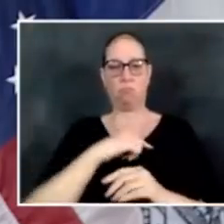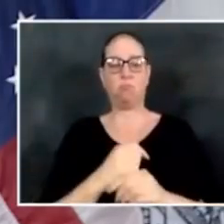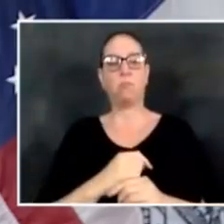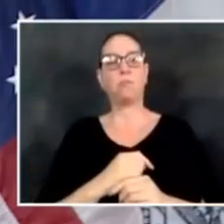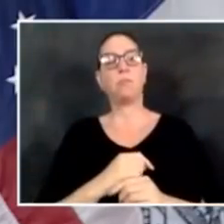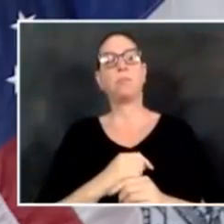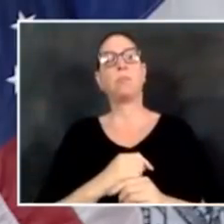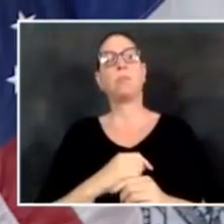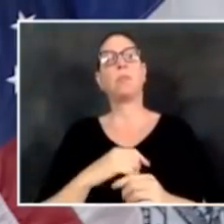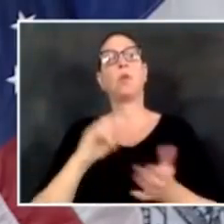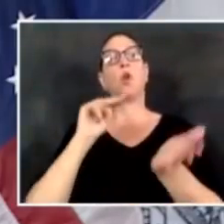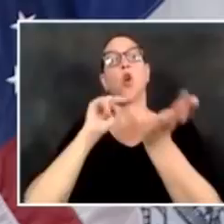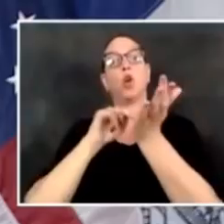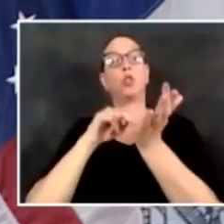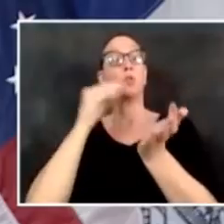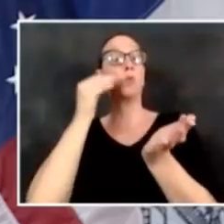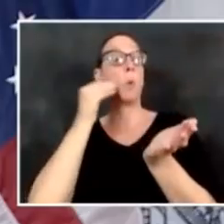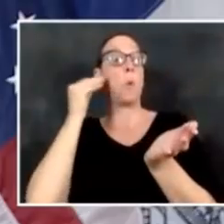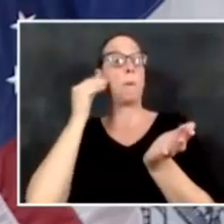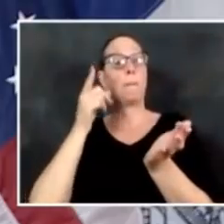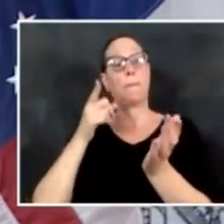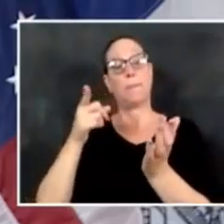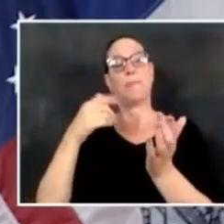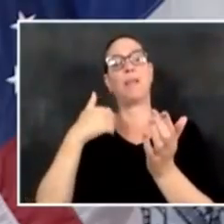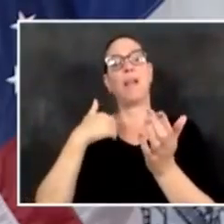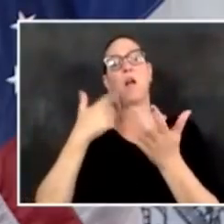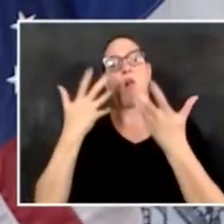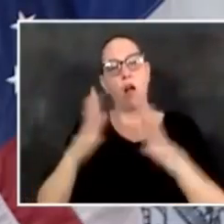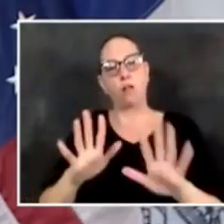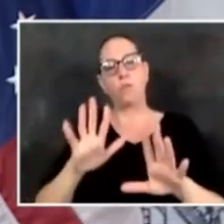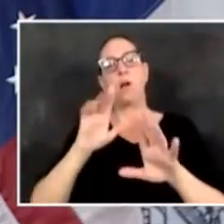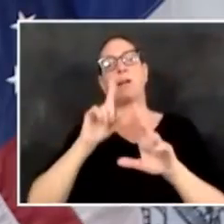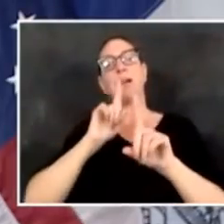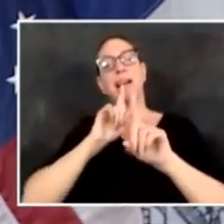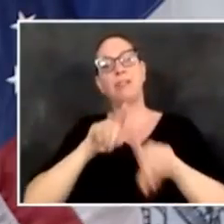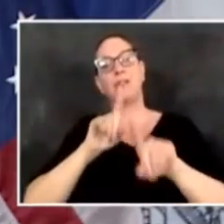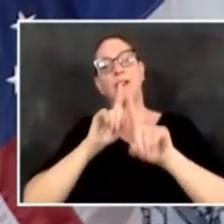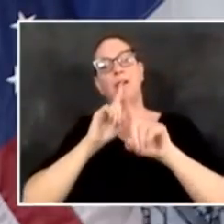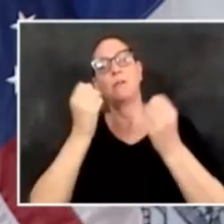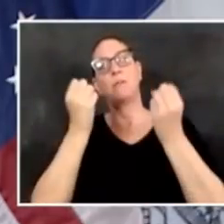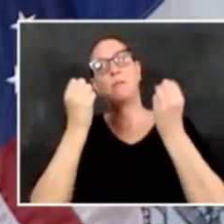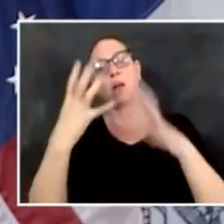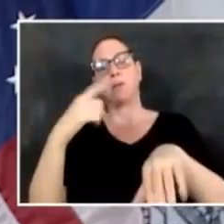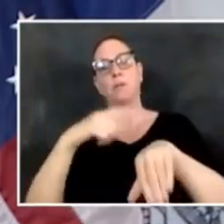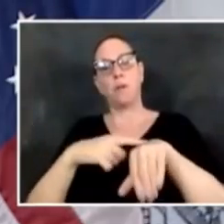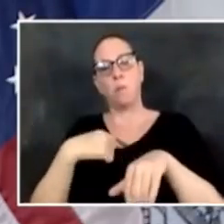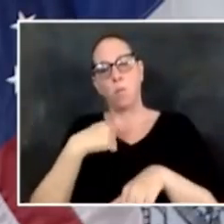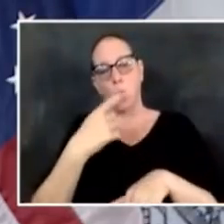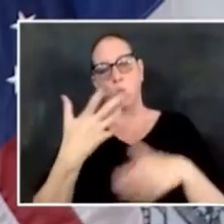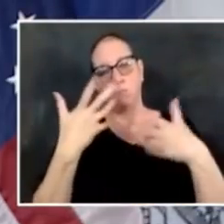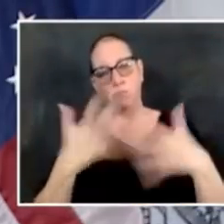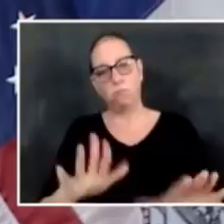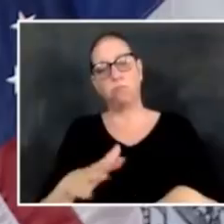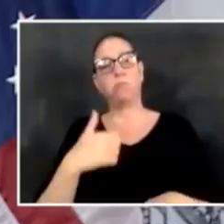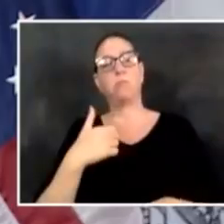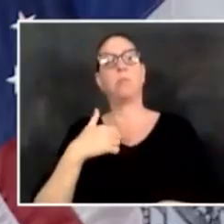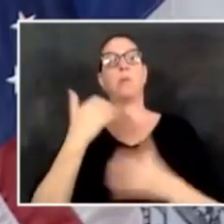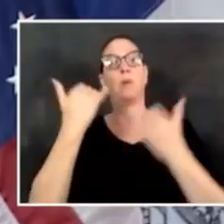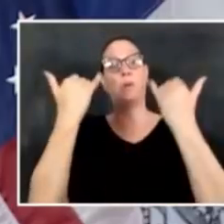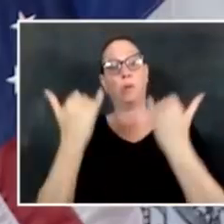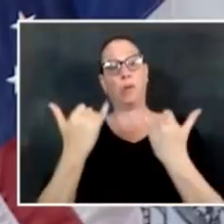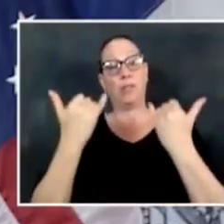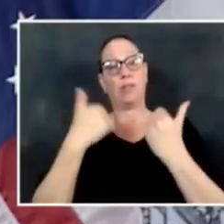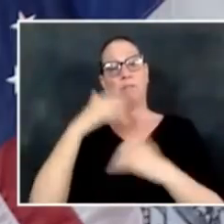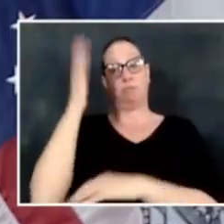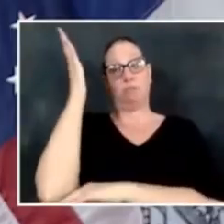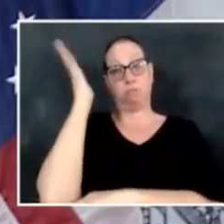I'm going to quote what I said back earlier in my presentation. I went over what we have, what we're sending out